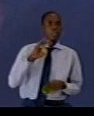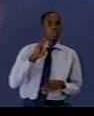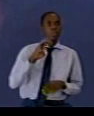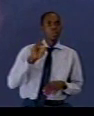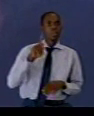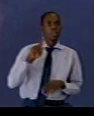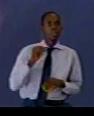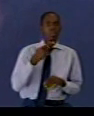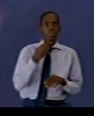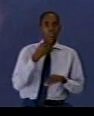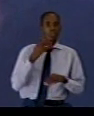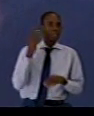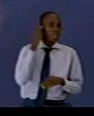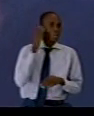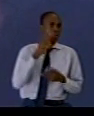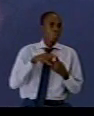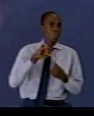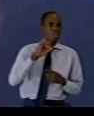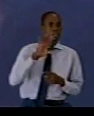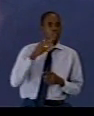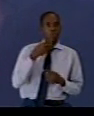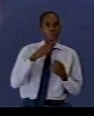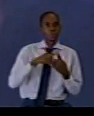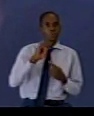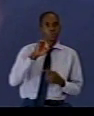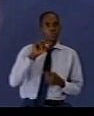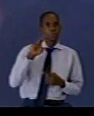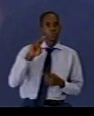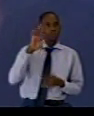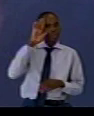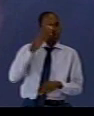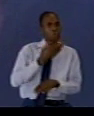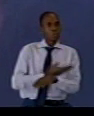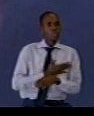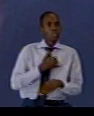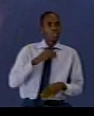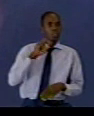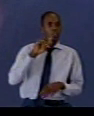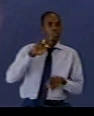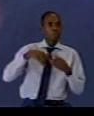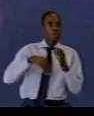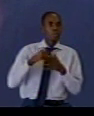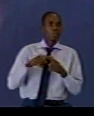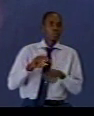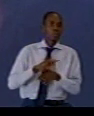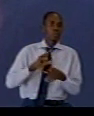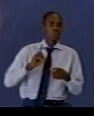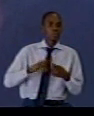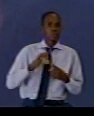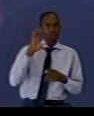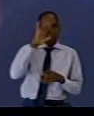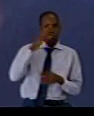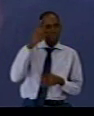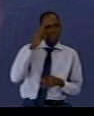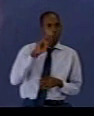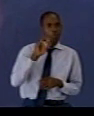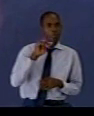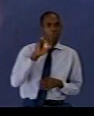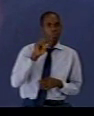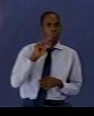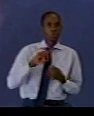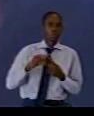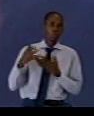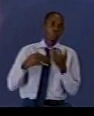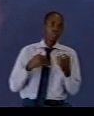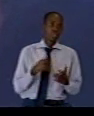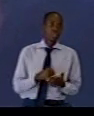to Esau his son, and Esau went to the field to hunt for venison and to bring it. And Rebekah spake unto